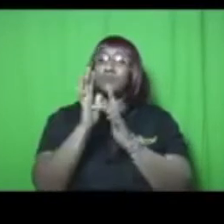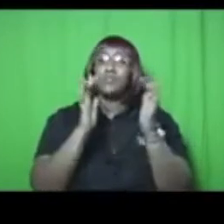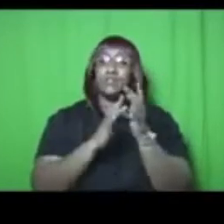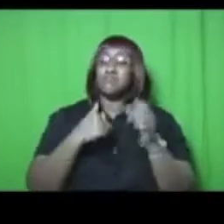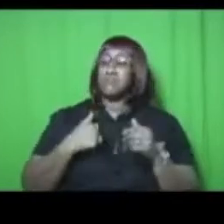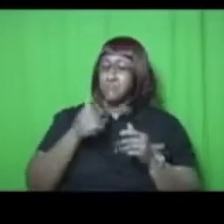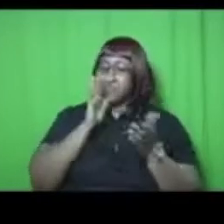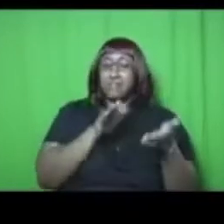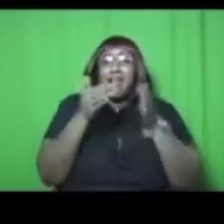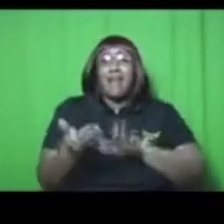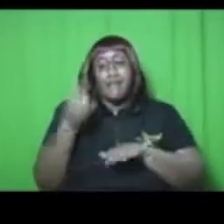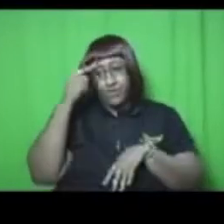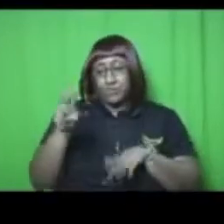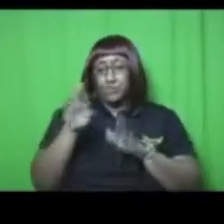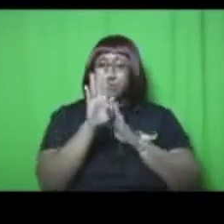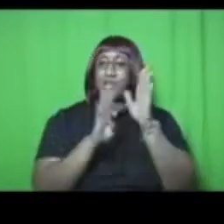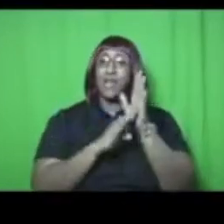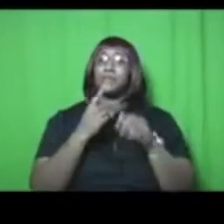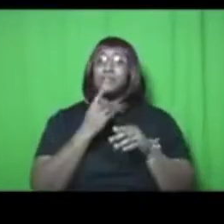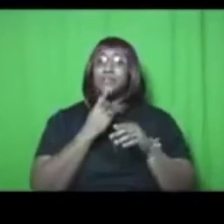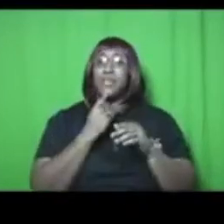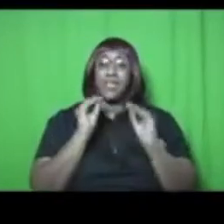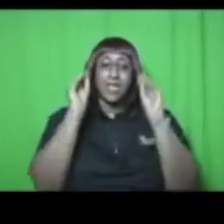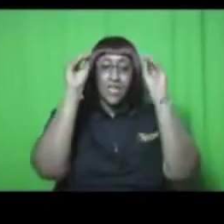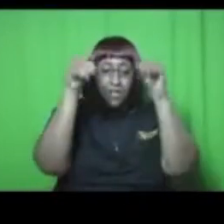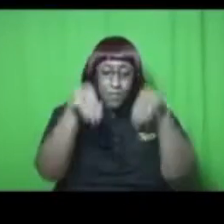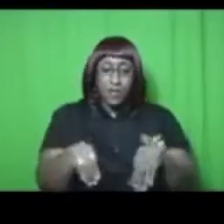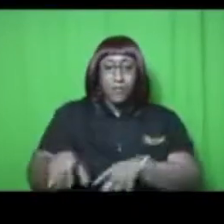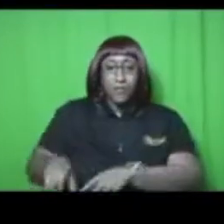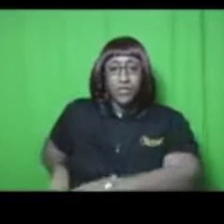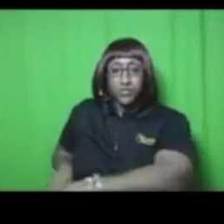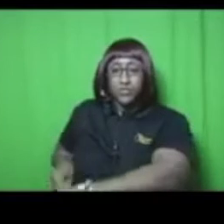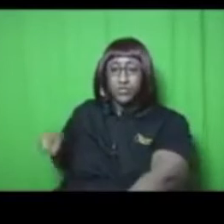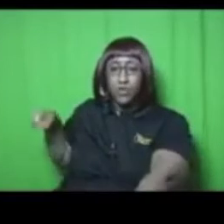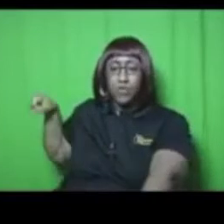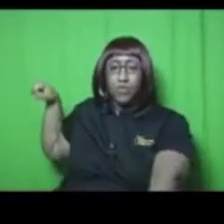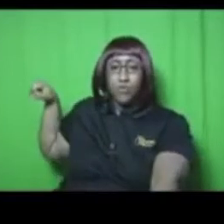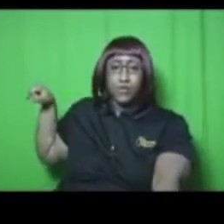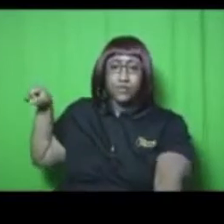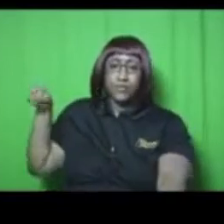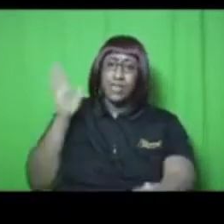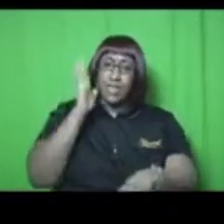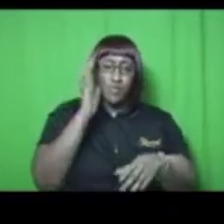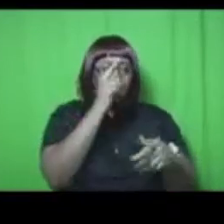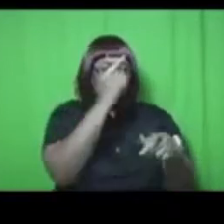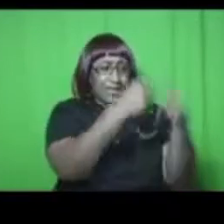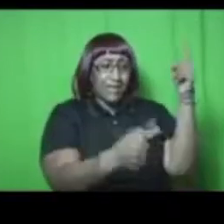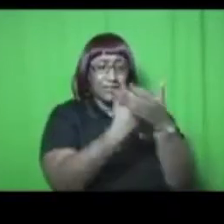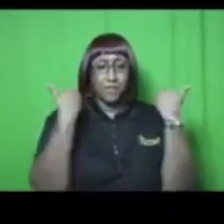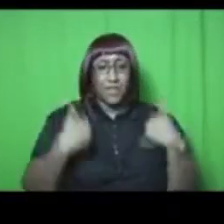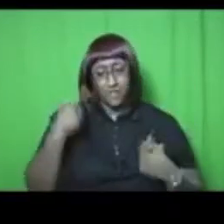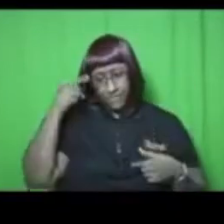you. And the Bible says he put on his makara, that sword. Because Peter said, I will cut somebody for